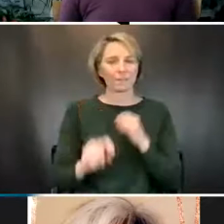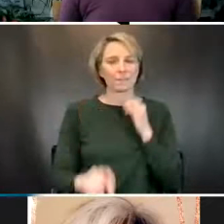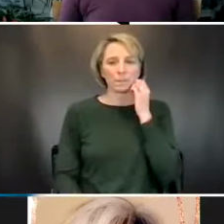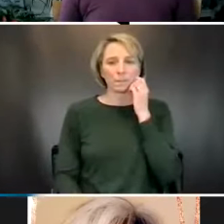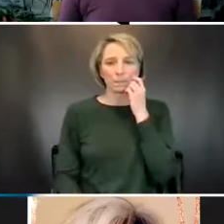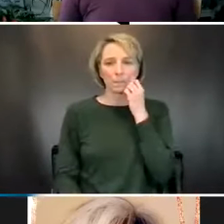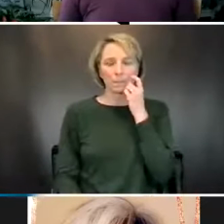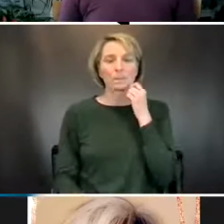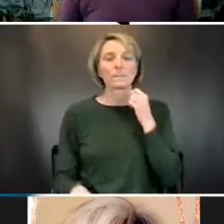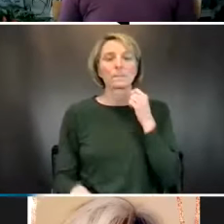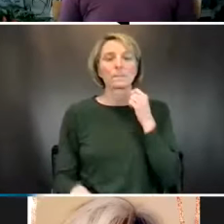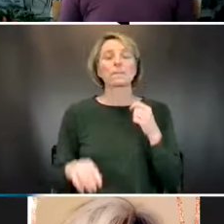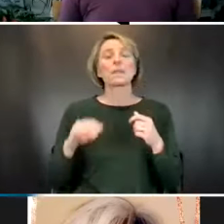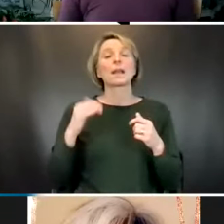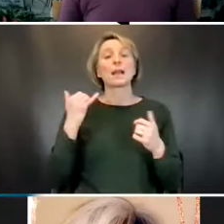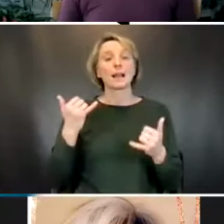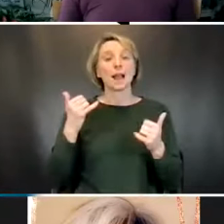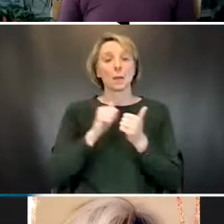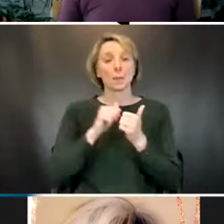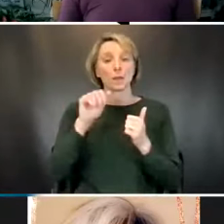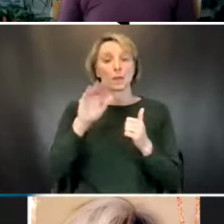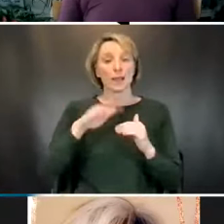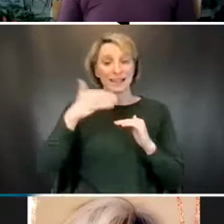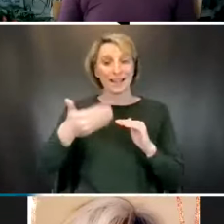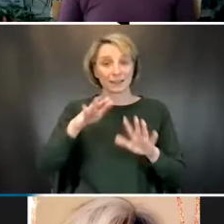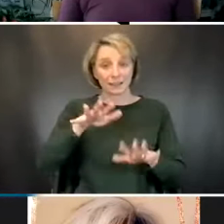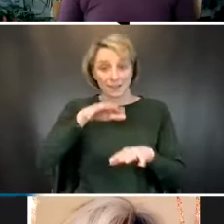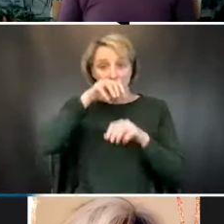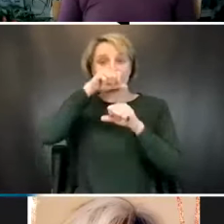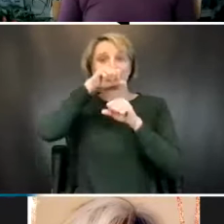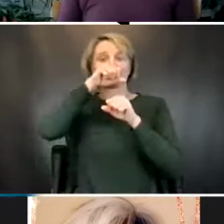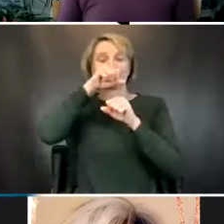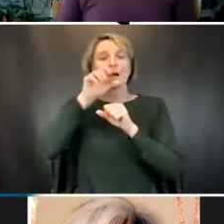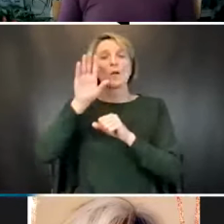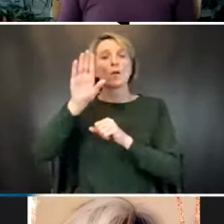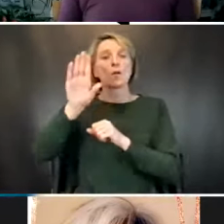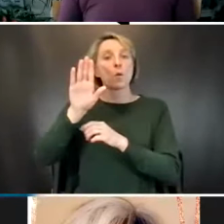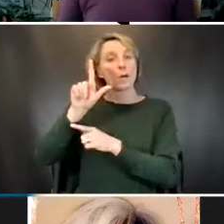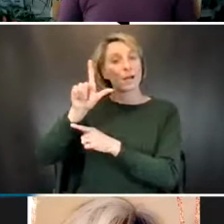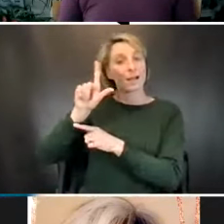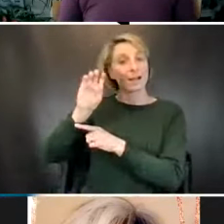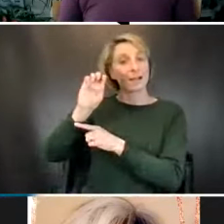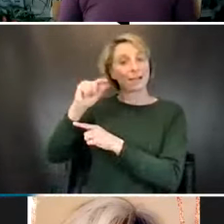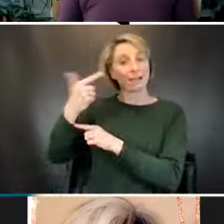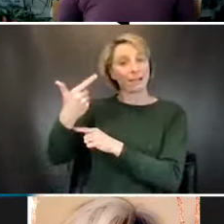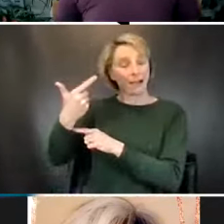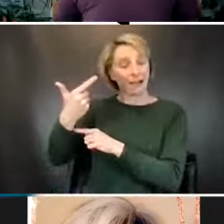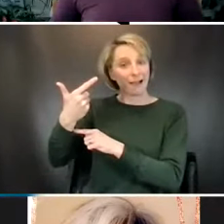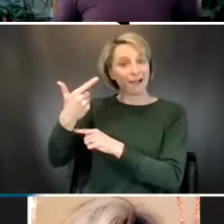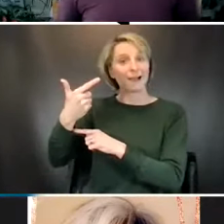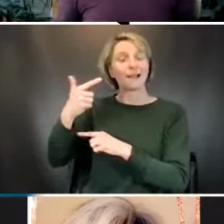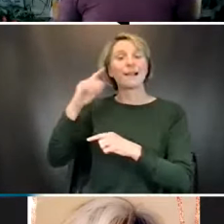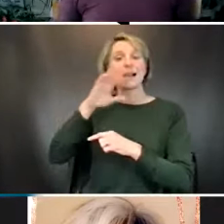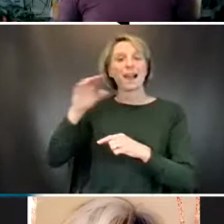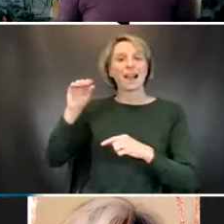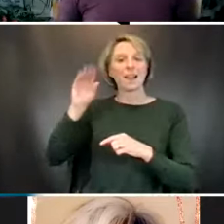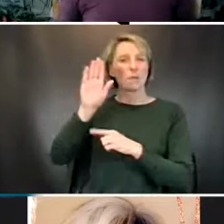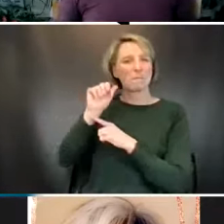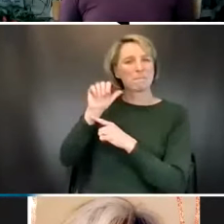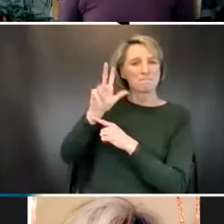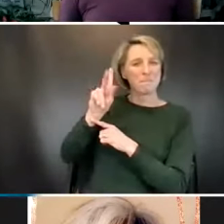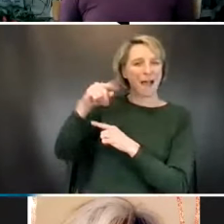With your next inhale, tighten the muscles in the top of your legs and maybe your glutes as well, those muscles that are right